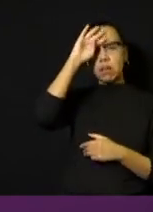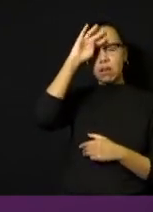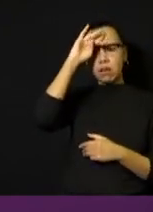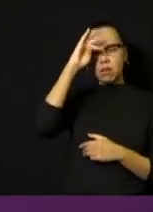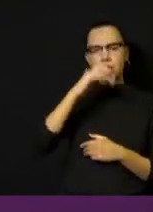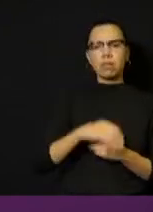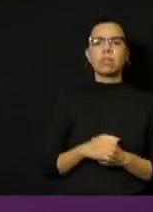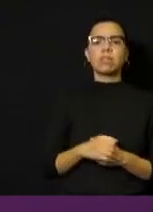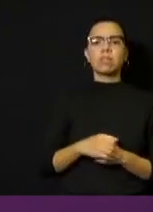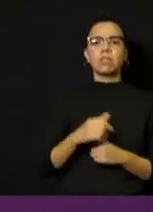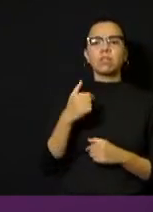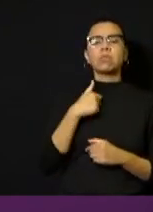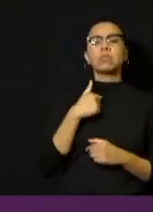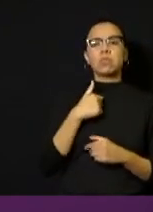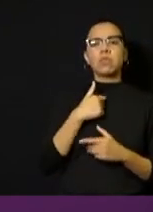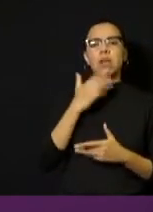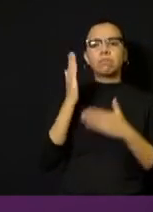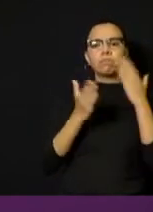one.